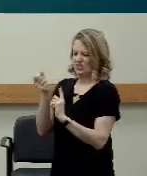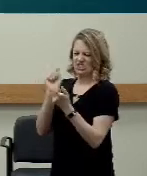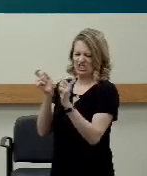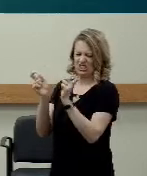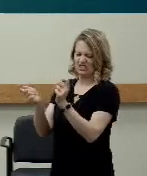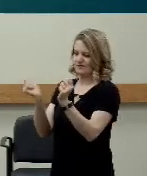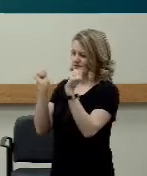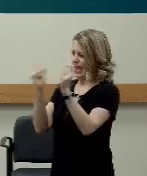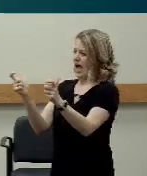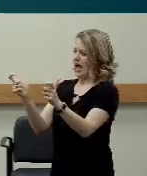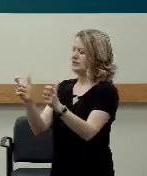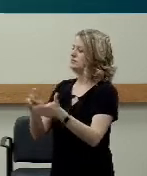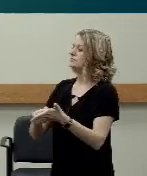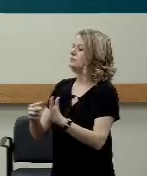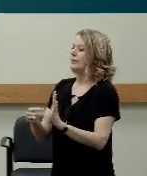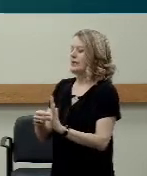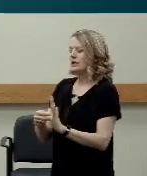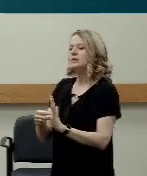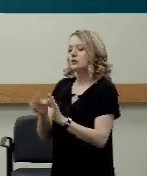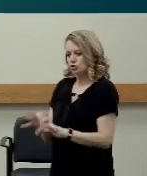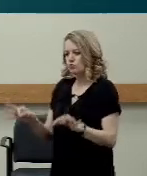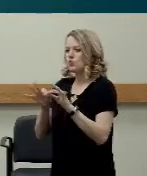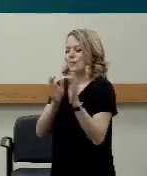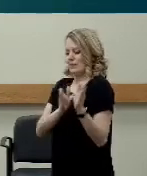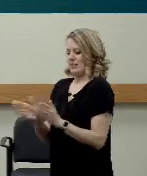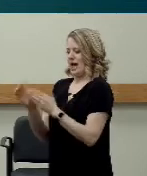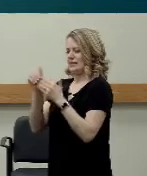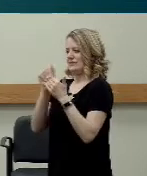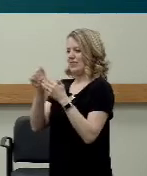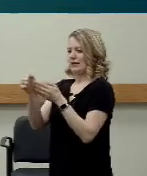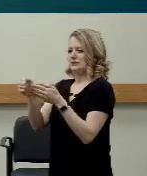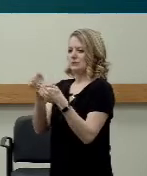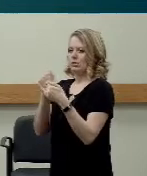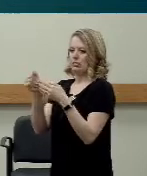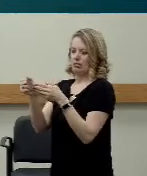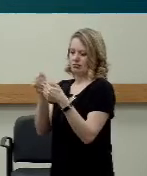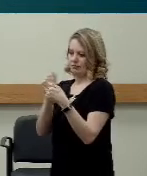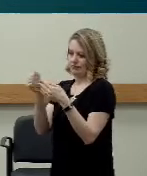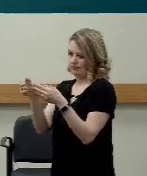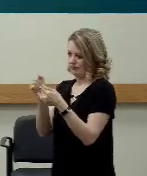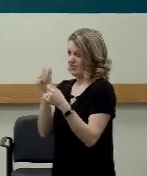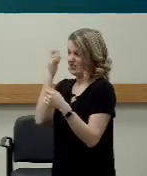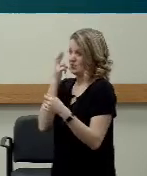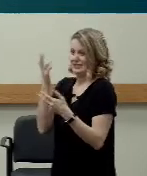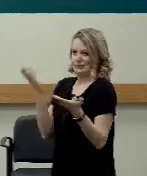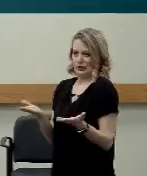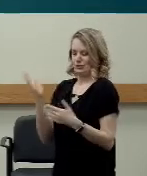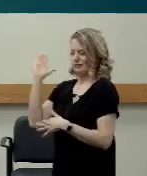calls for a flexible plan for mitigation. So that's why we're here today.